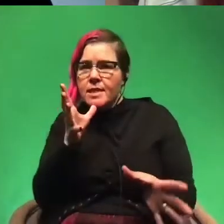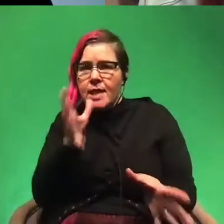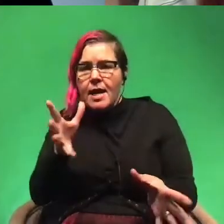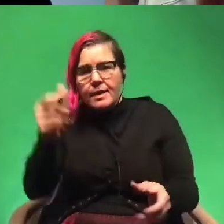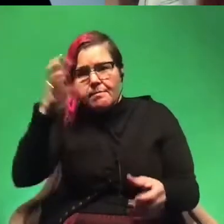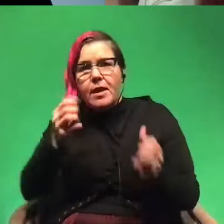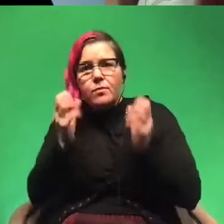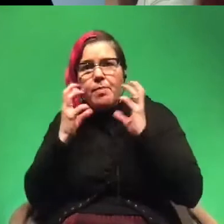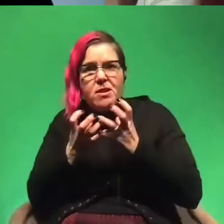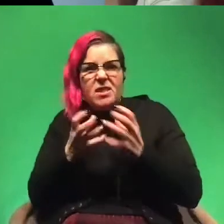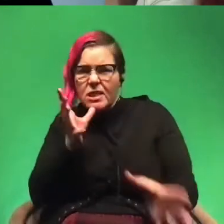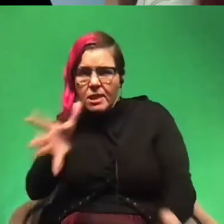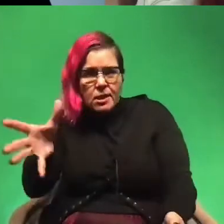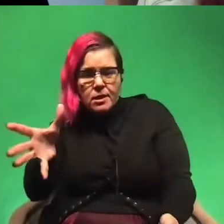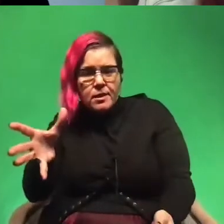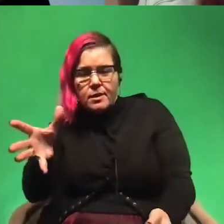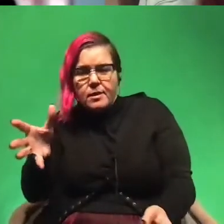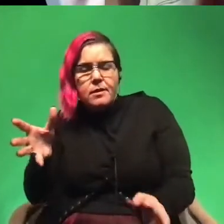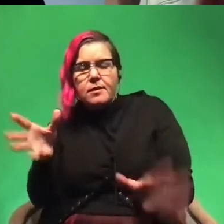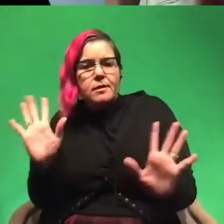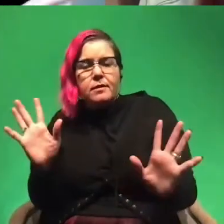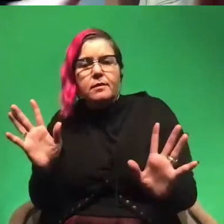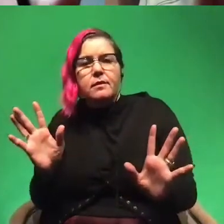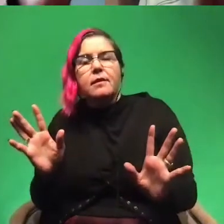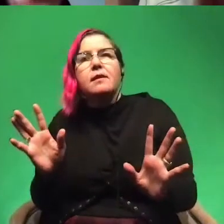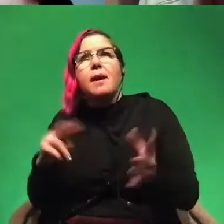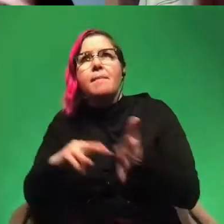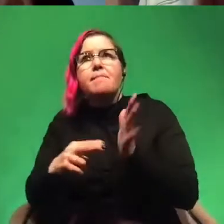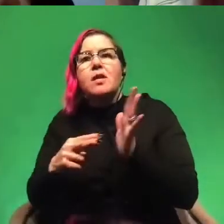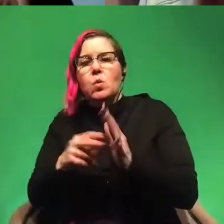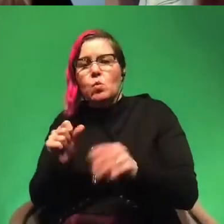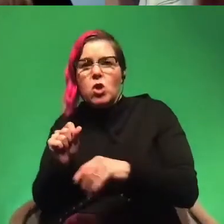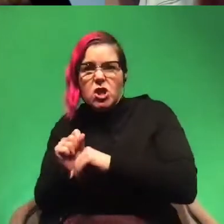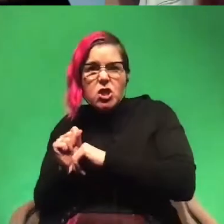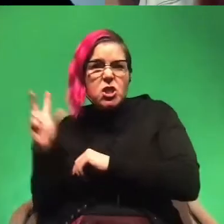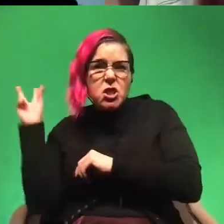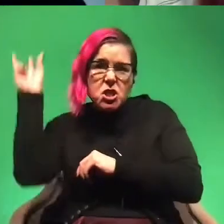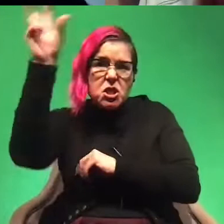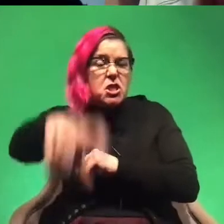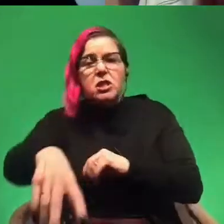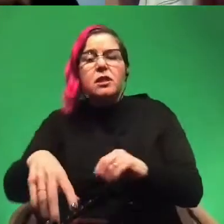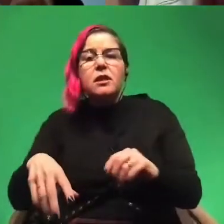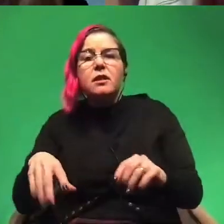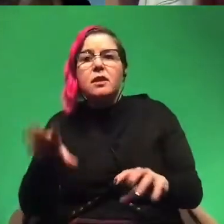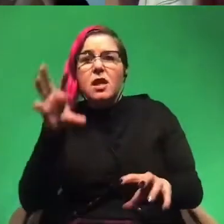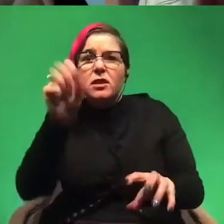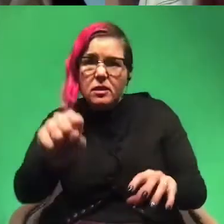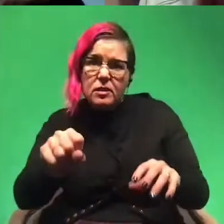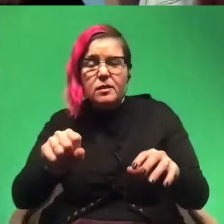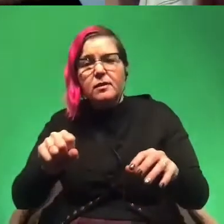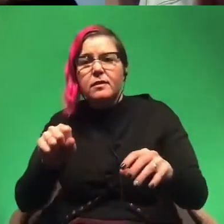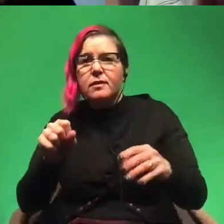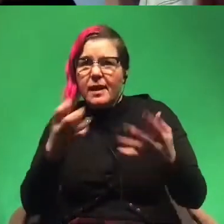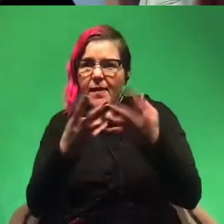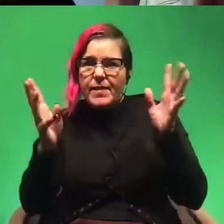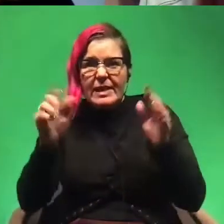with beards, hated men. I mean, he we're talking like launch himself across the enclosure and would launch his body up against the fence